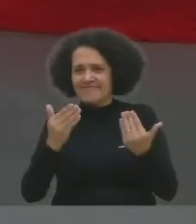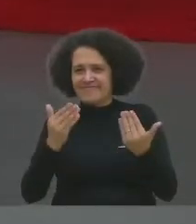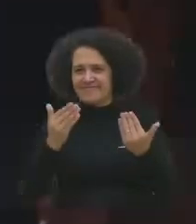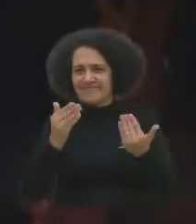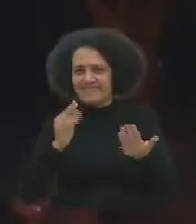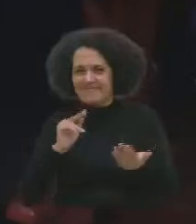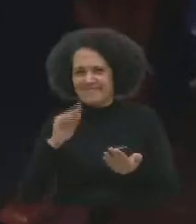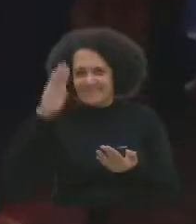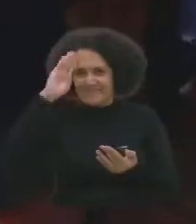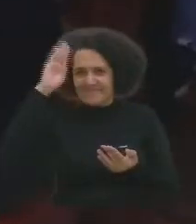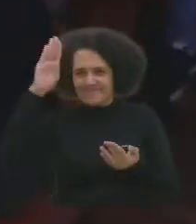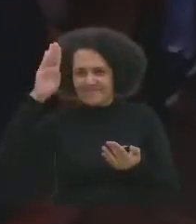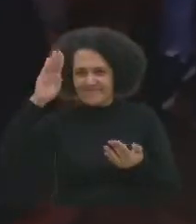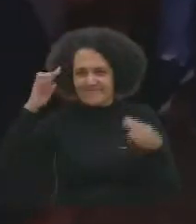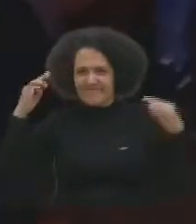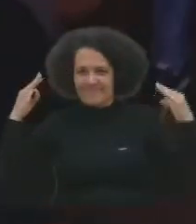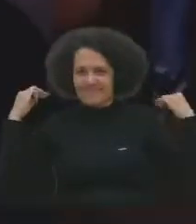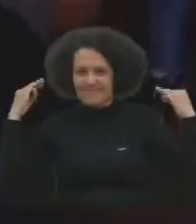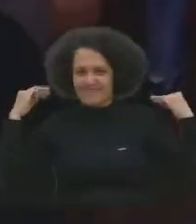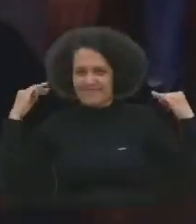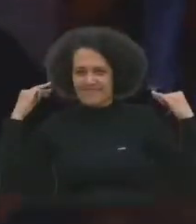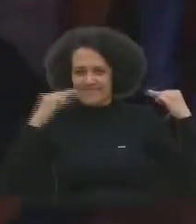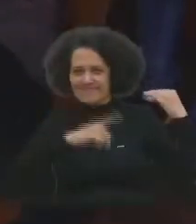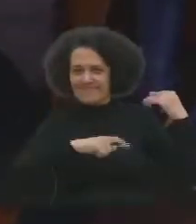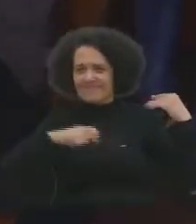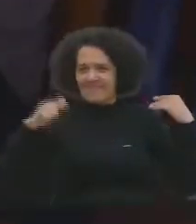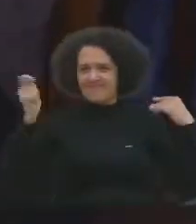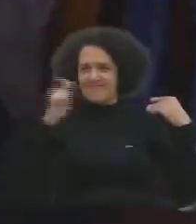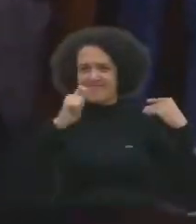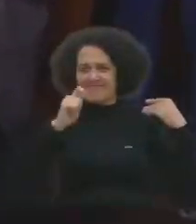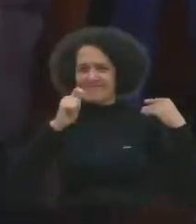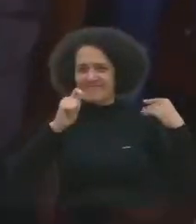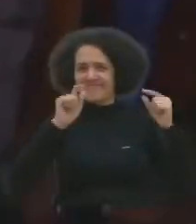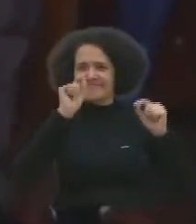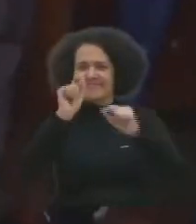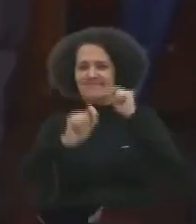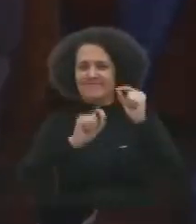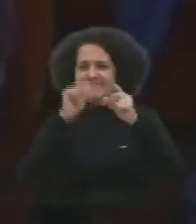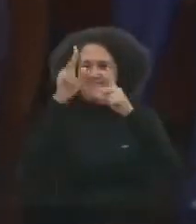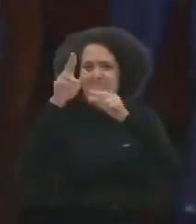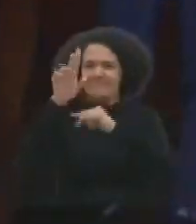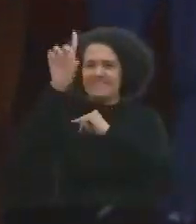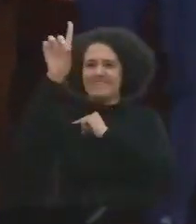de Nosso Senhor Jesus Cristo? Levanta a mão. E diga comigo, quem como Deus?